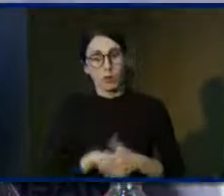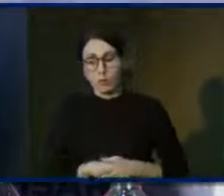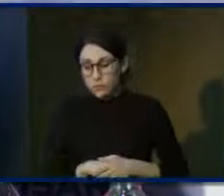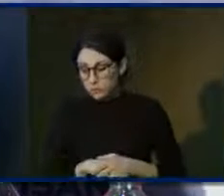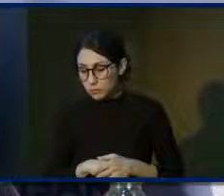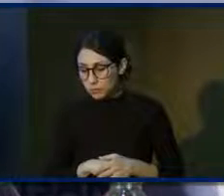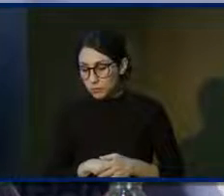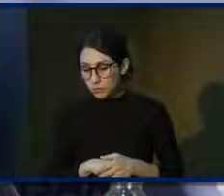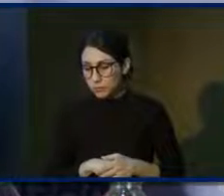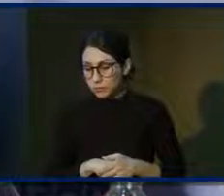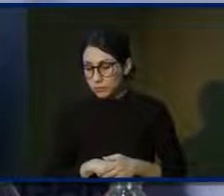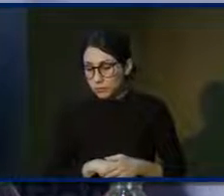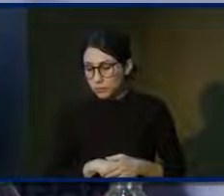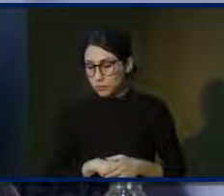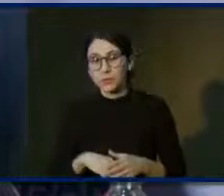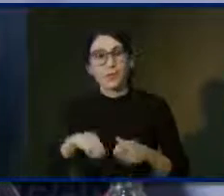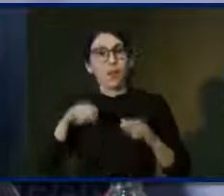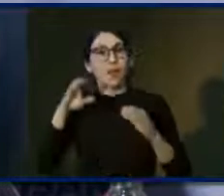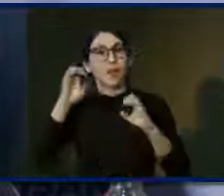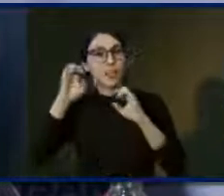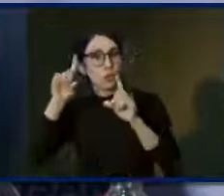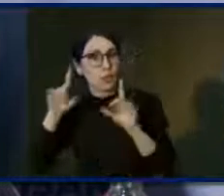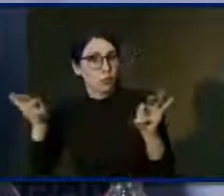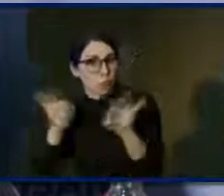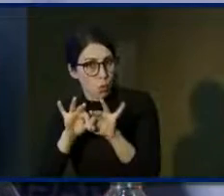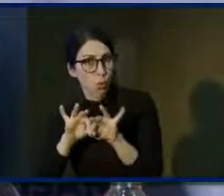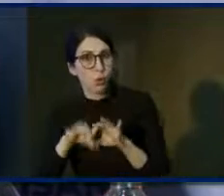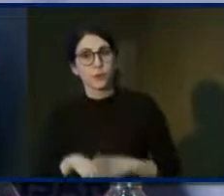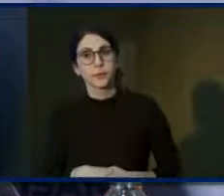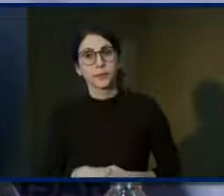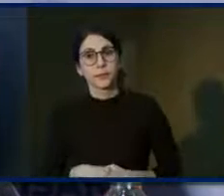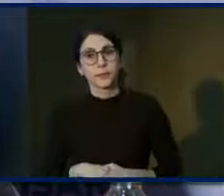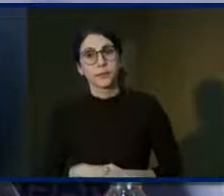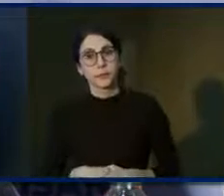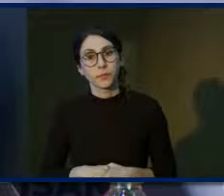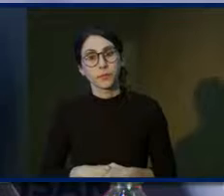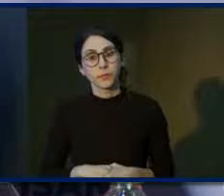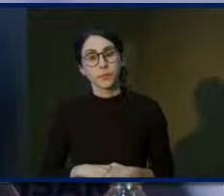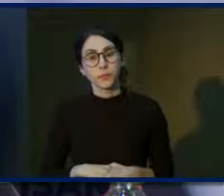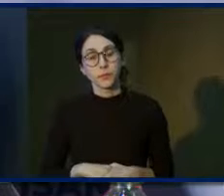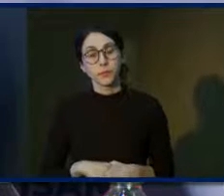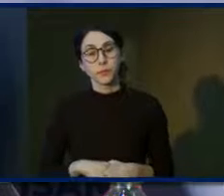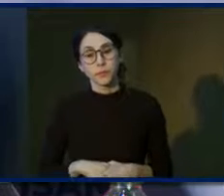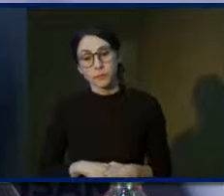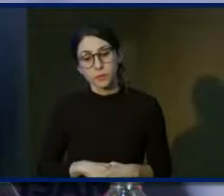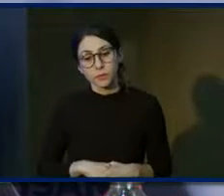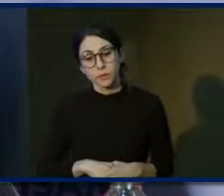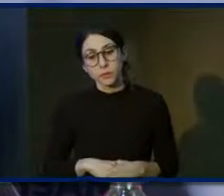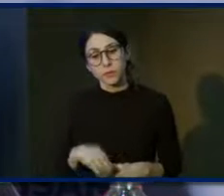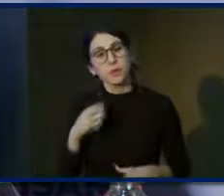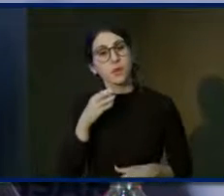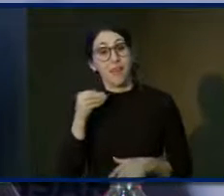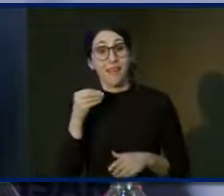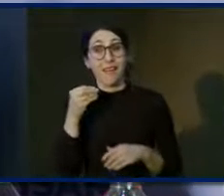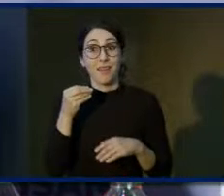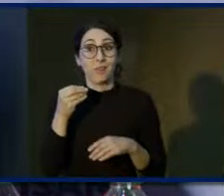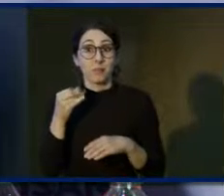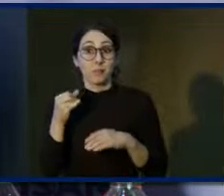all importantly, education. And today,